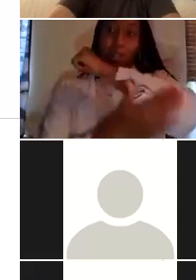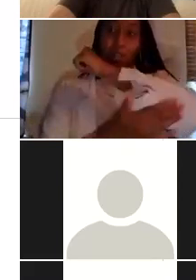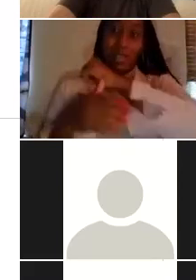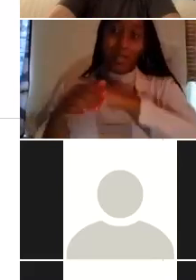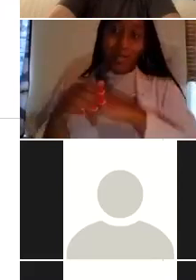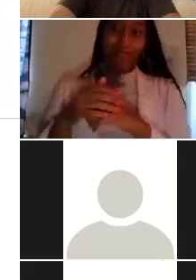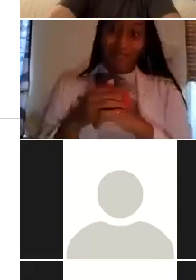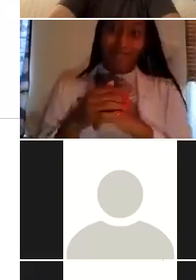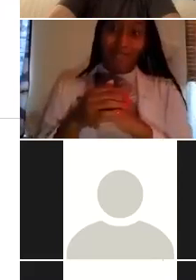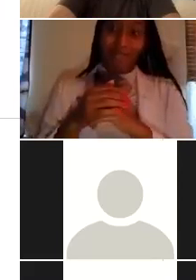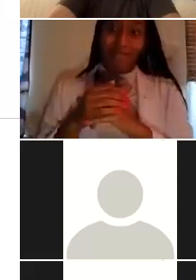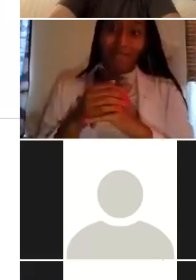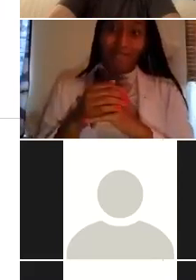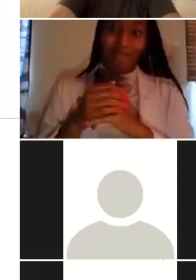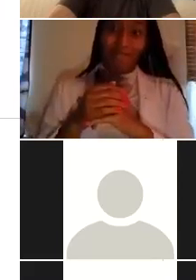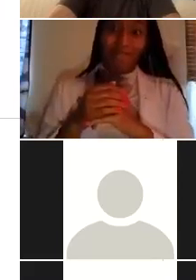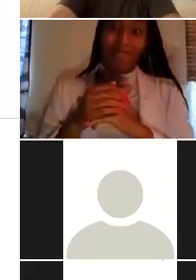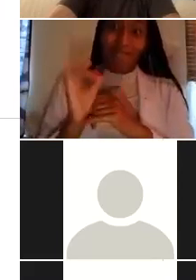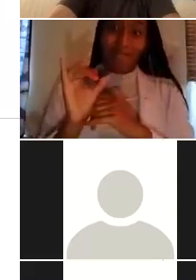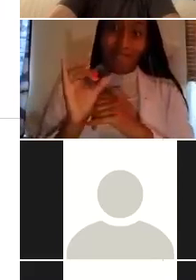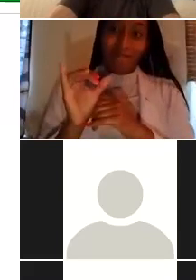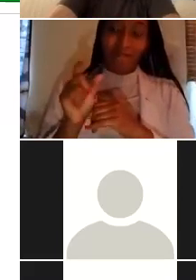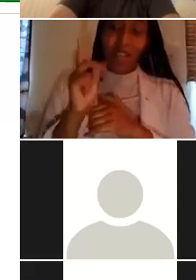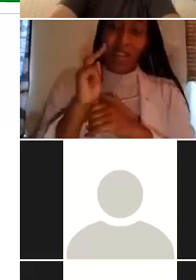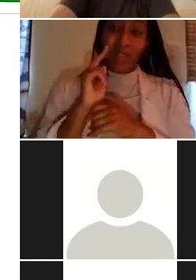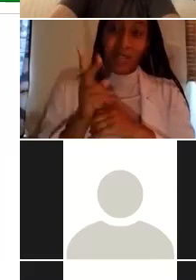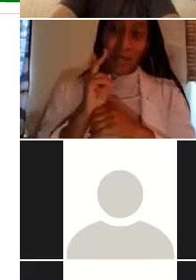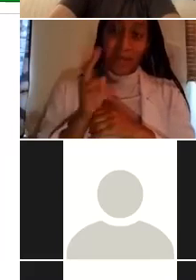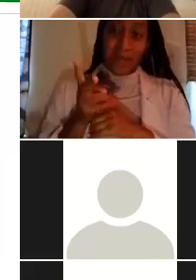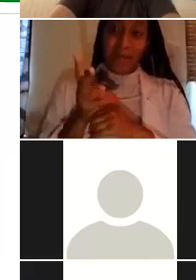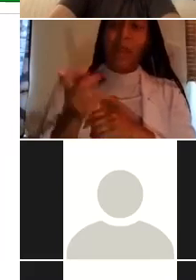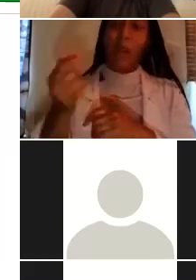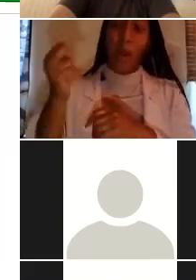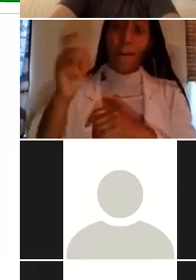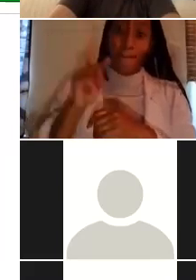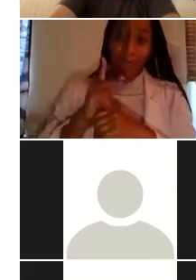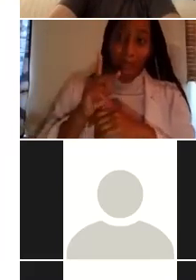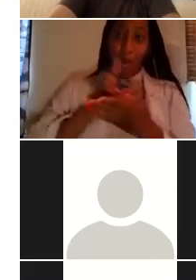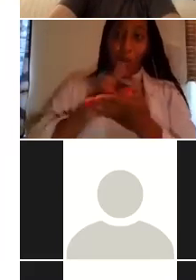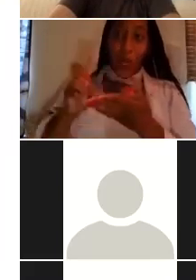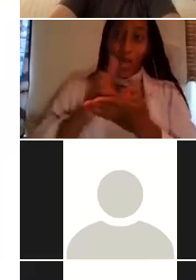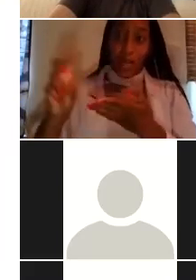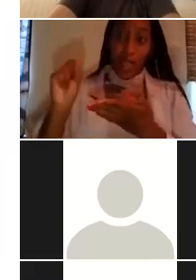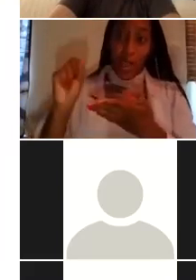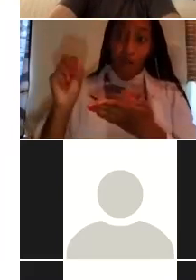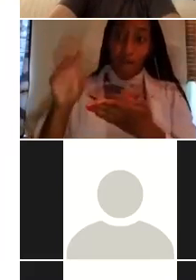All right. So back into the weekly overviews, and we got